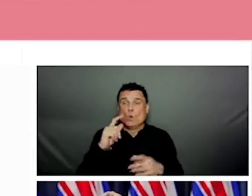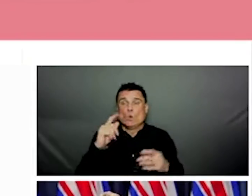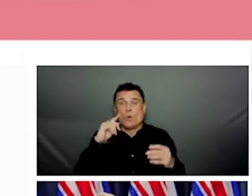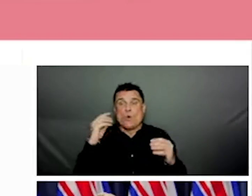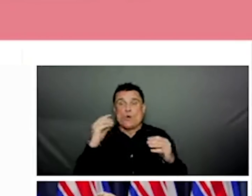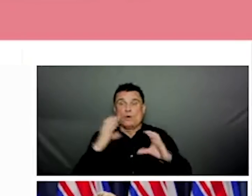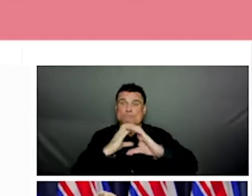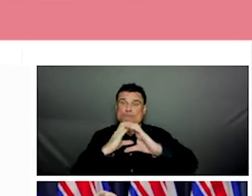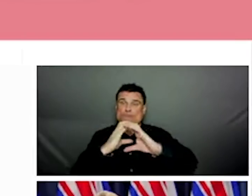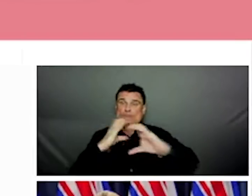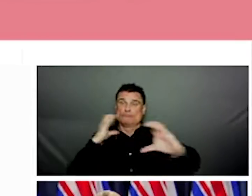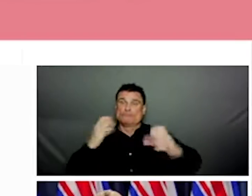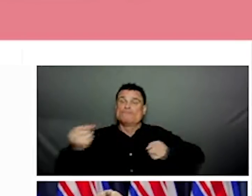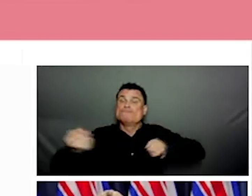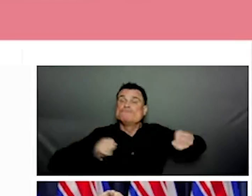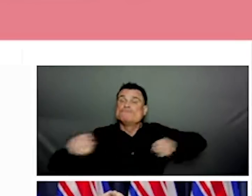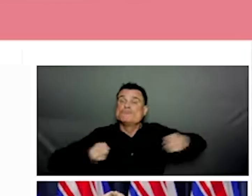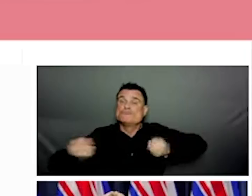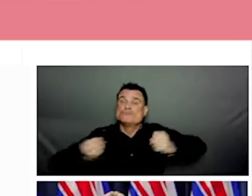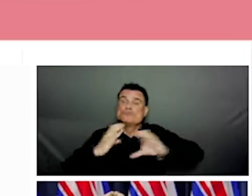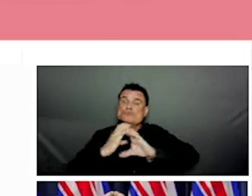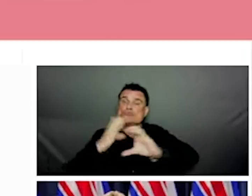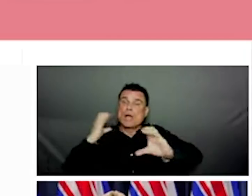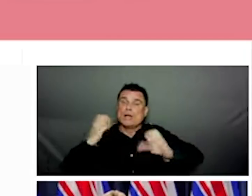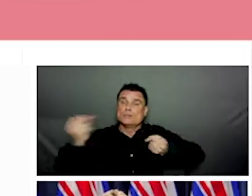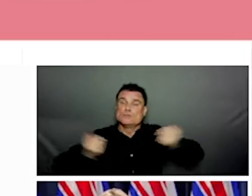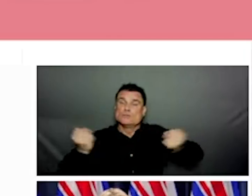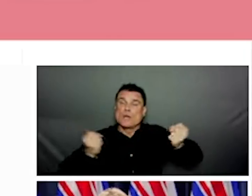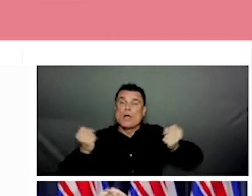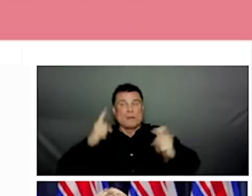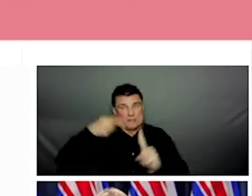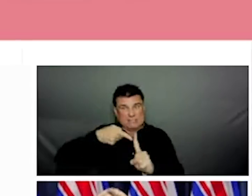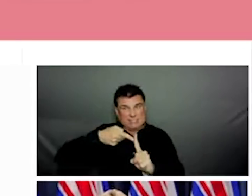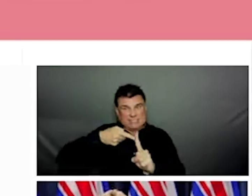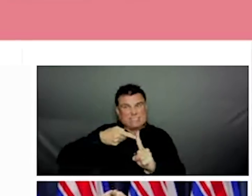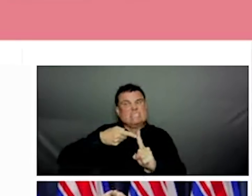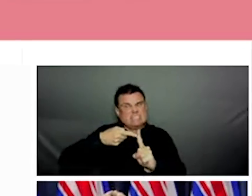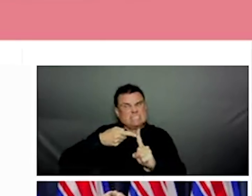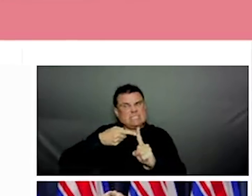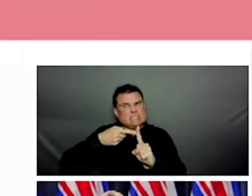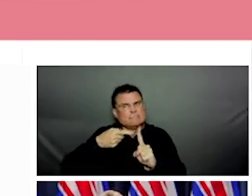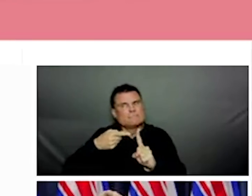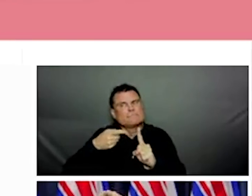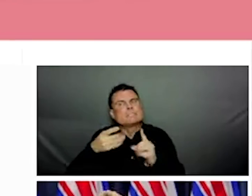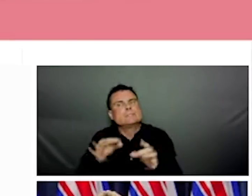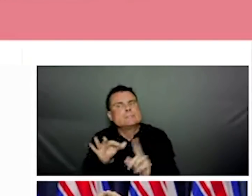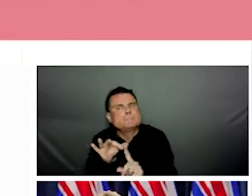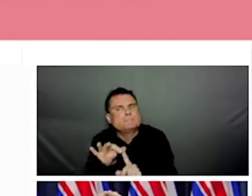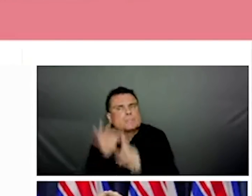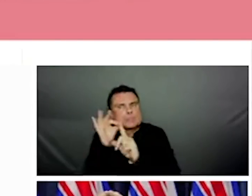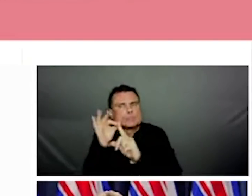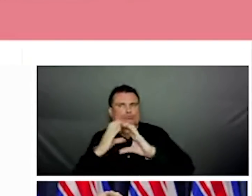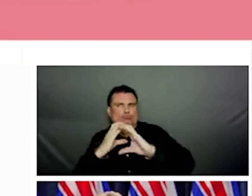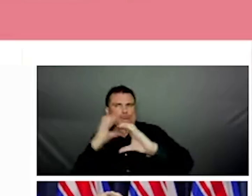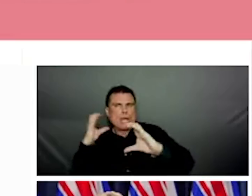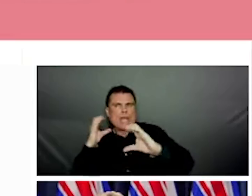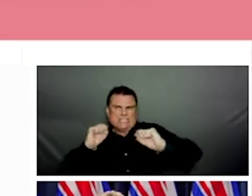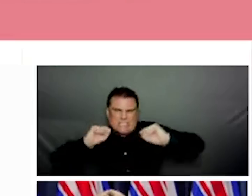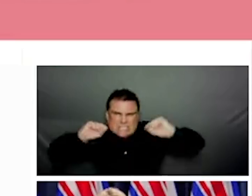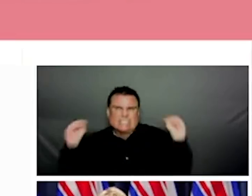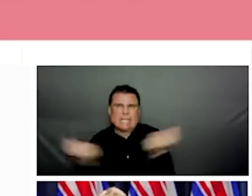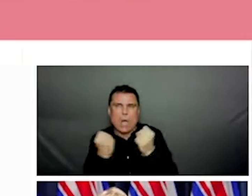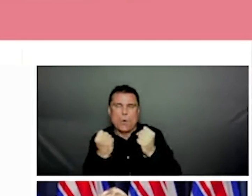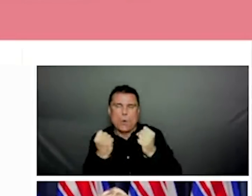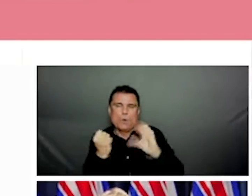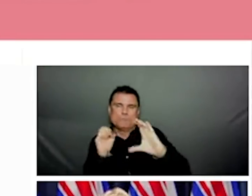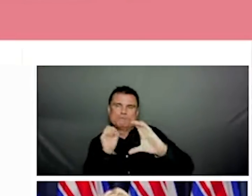were coming online as well. As well, we need to plan and coordinate the immunization